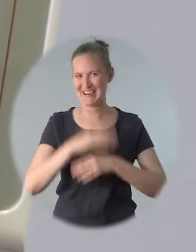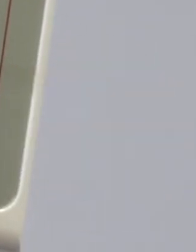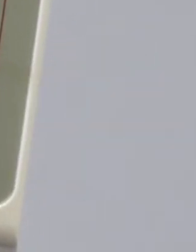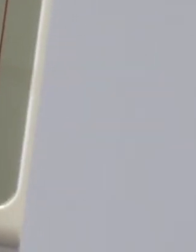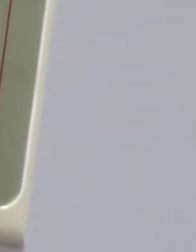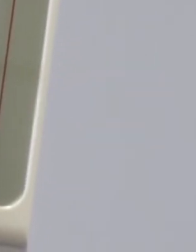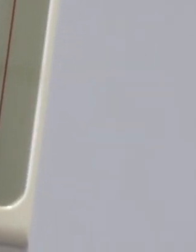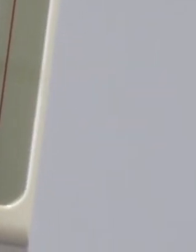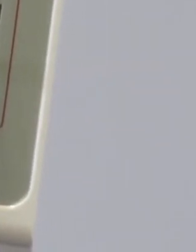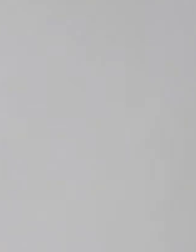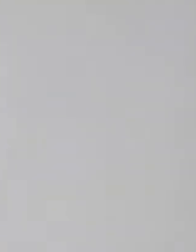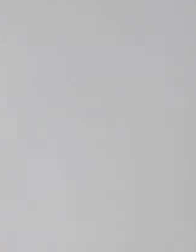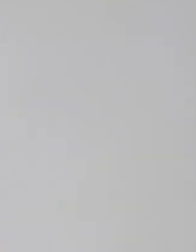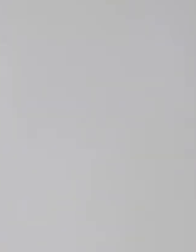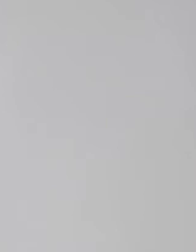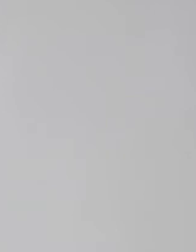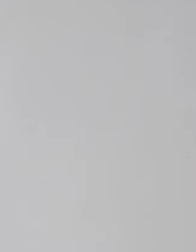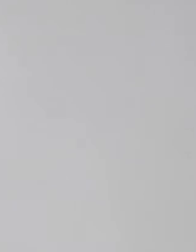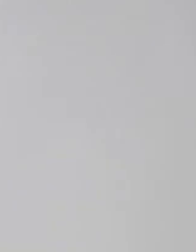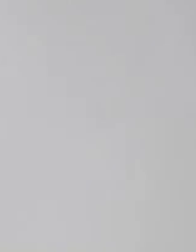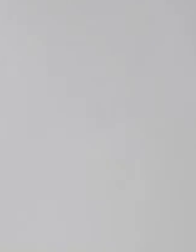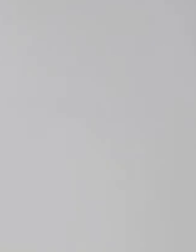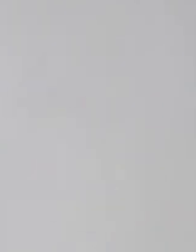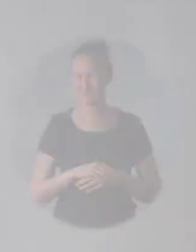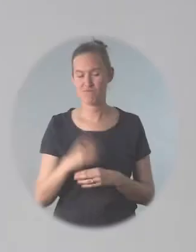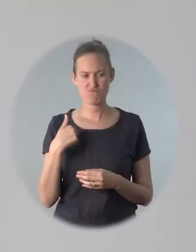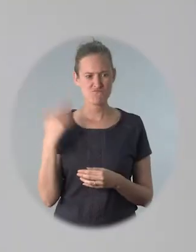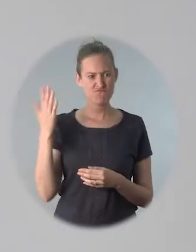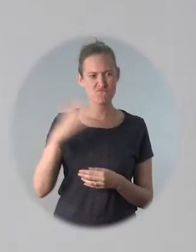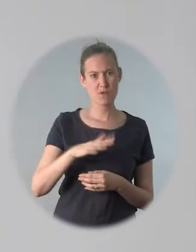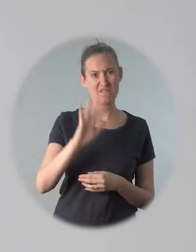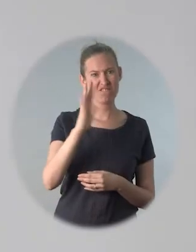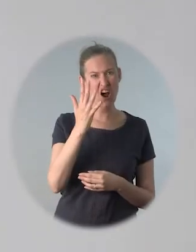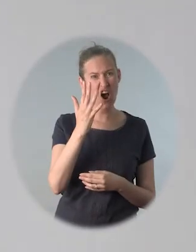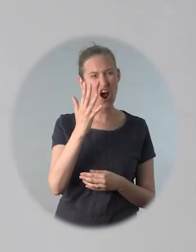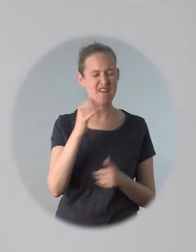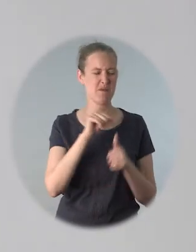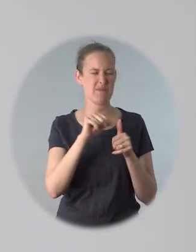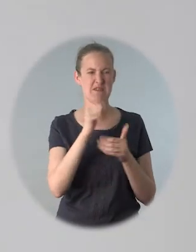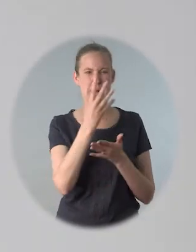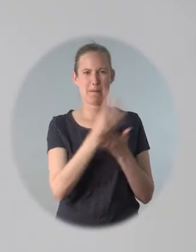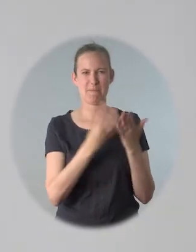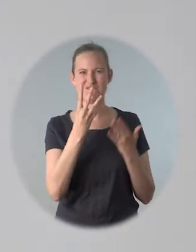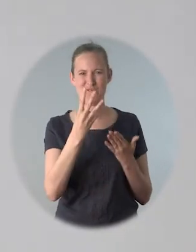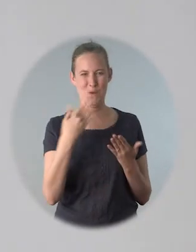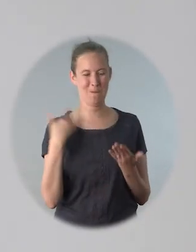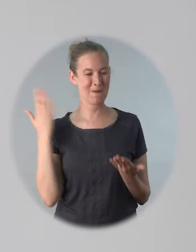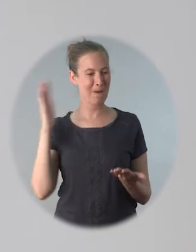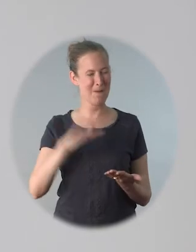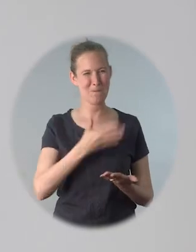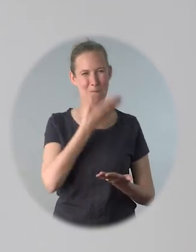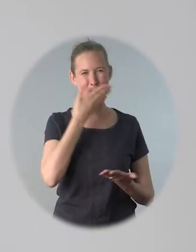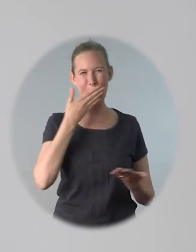at 8:30. So then setting the times for the evening, if we get home at 5 o'clock, we could have the heating coming